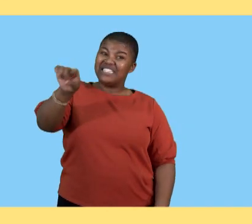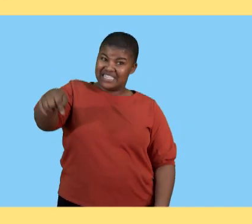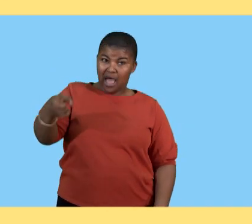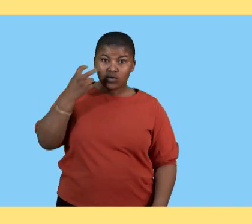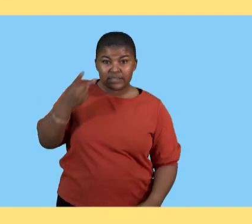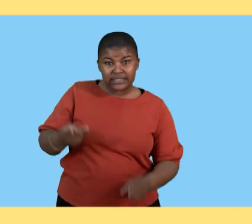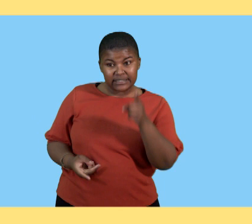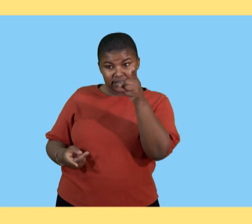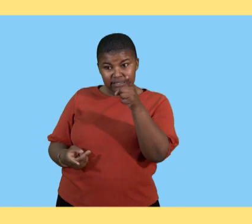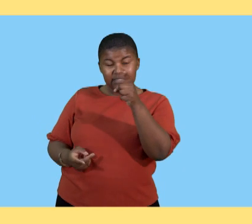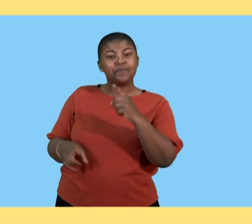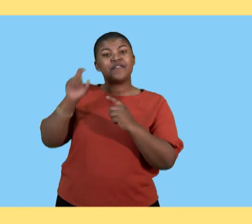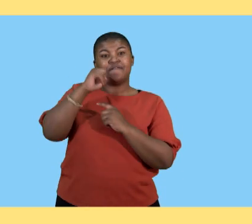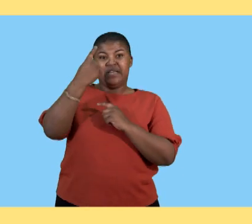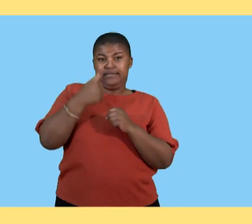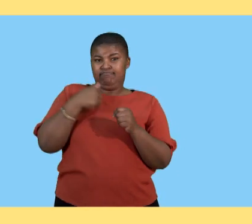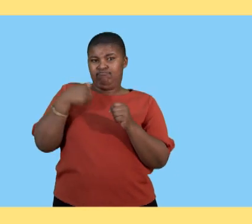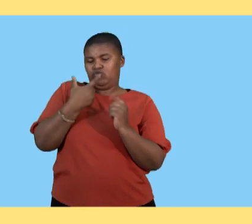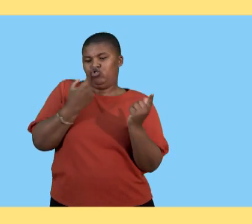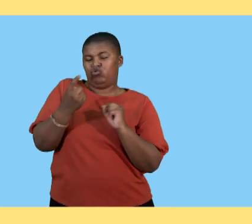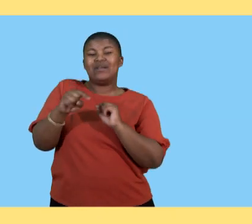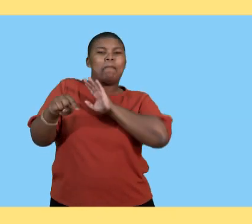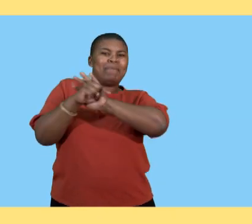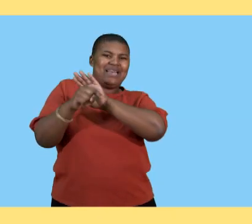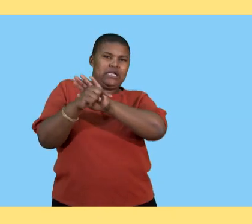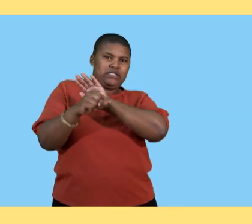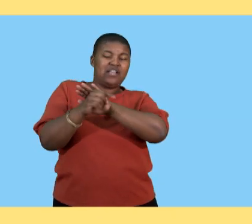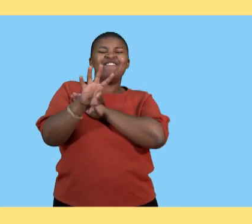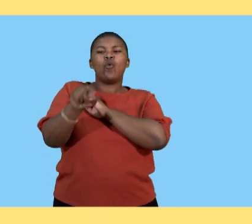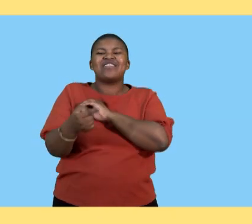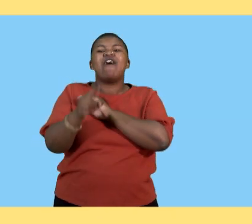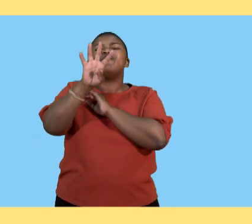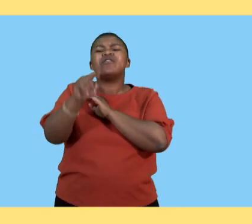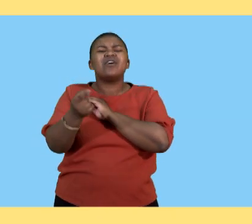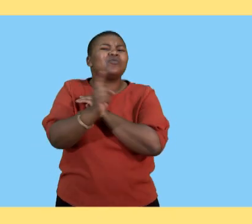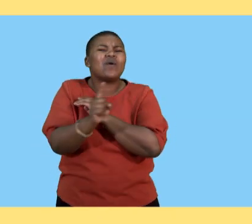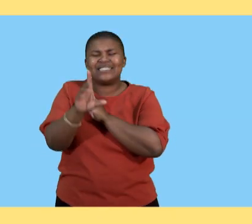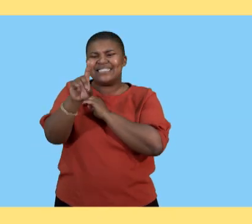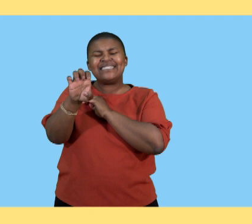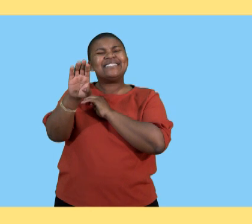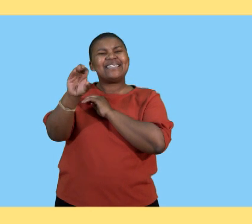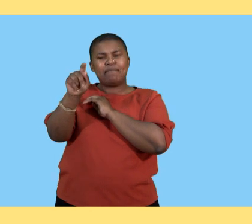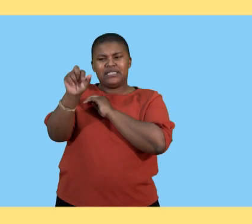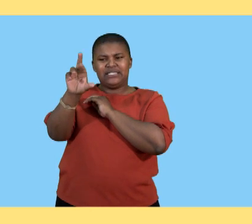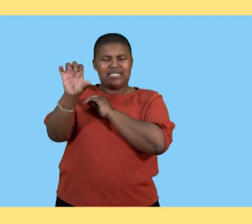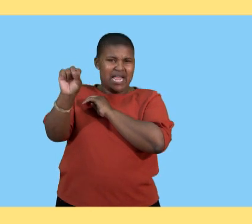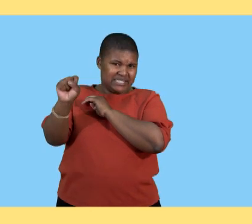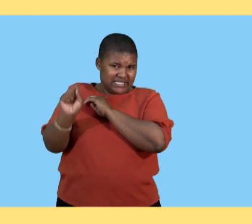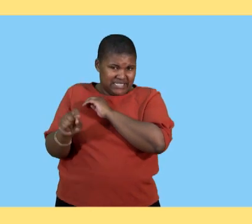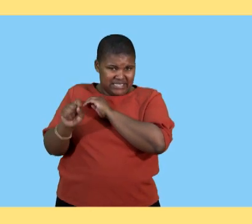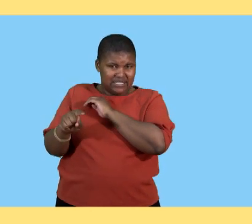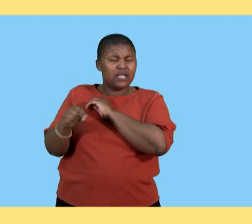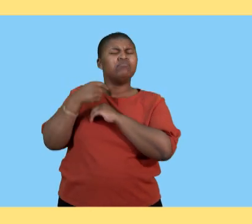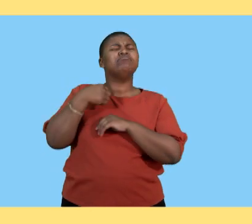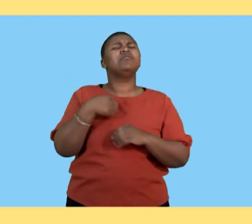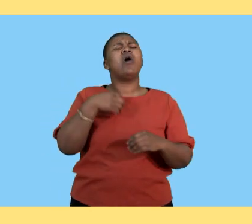1,170,000, which is this one. Then first of all, I subtract my debtors allowances, which is 4,000. I subtract that one. And